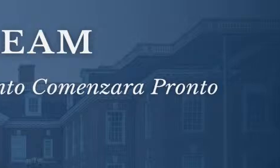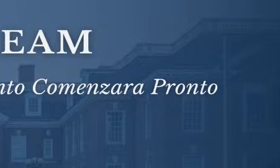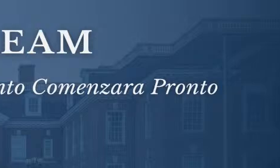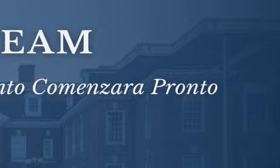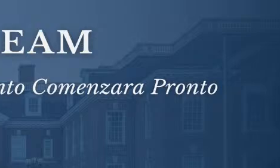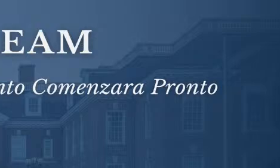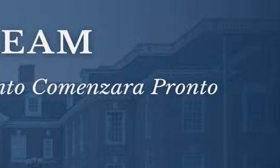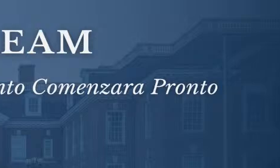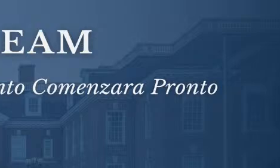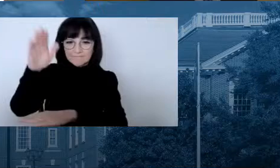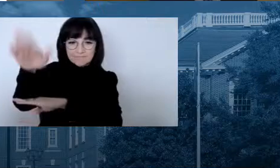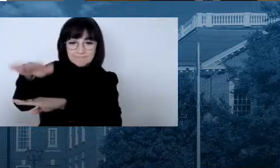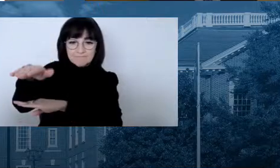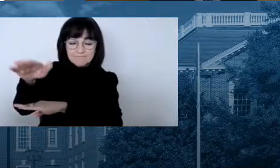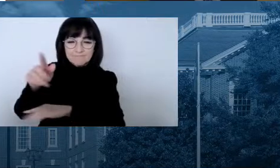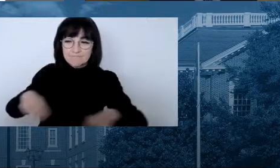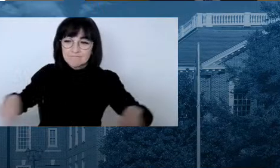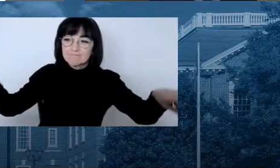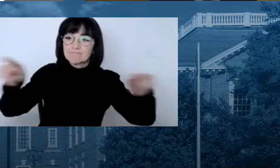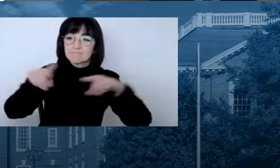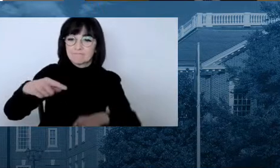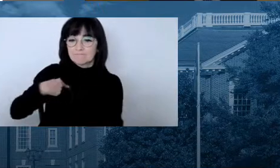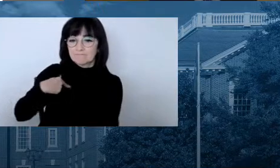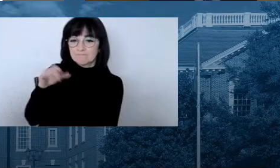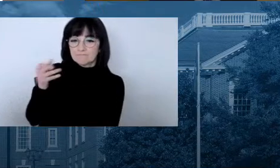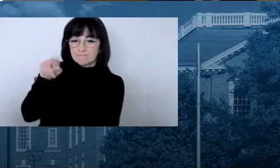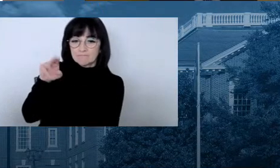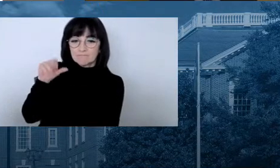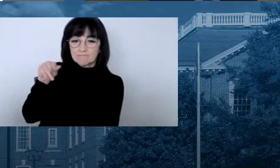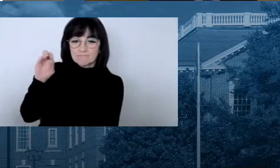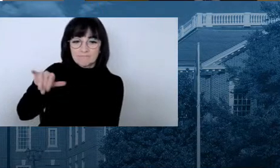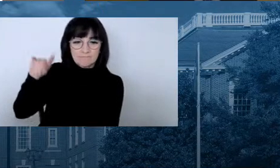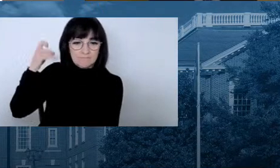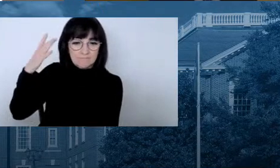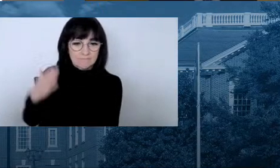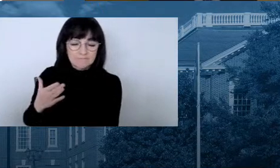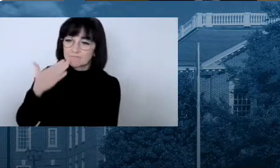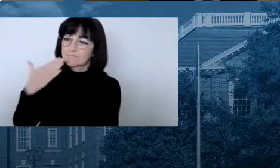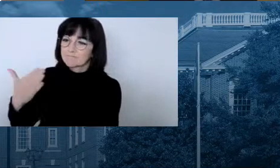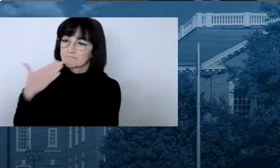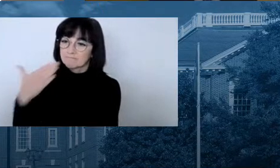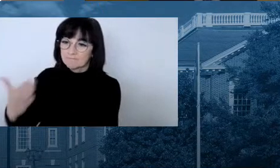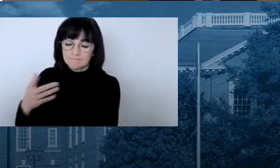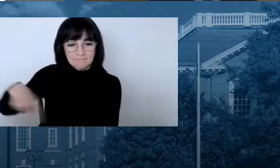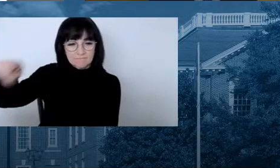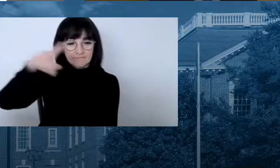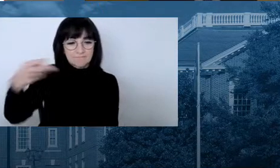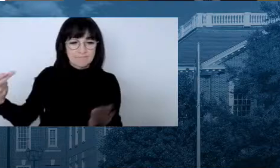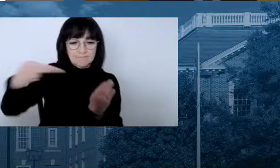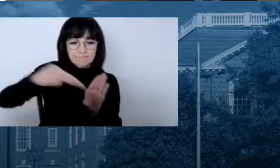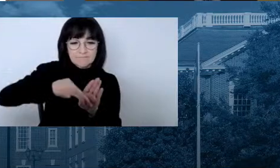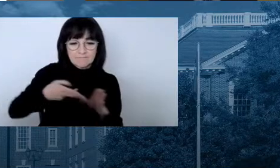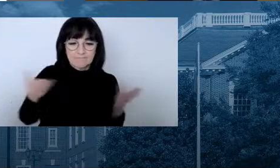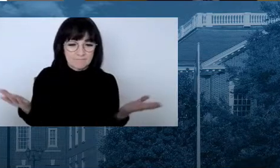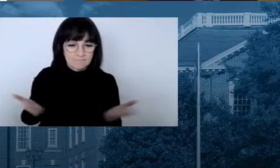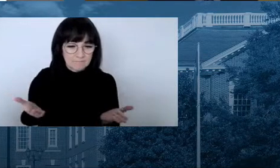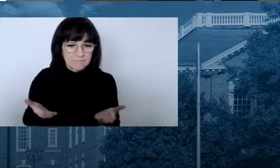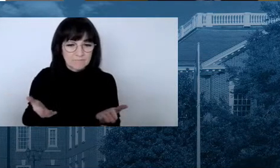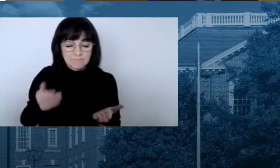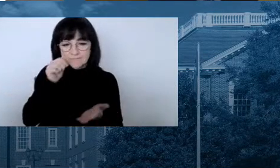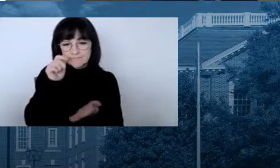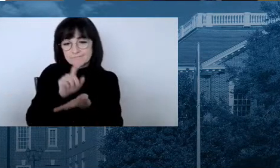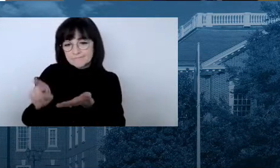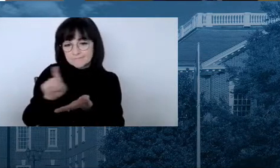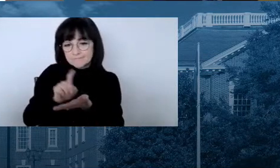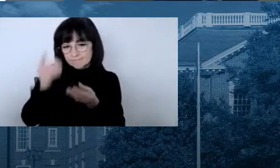Good afternoon, everyone. I'm Governor John Carney. Thank you for joining us once again for our weekly update on Delaware's